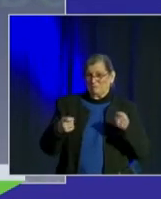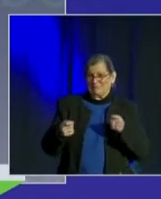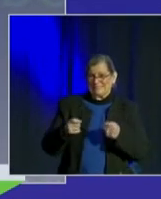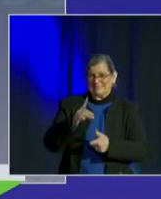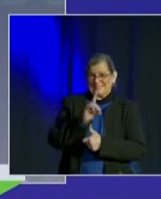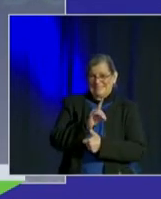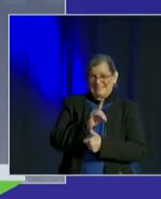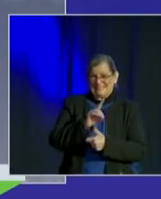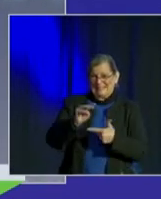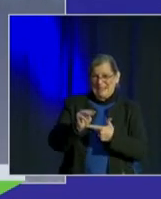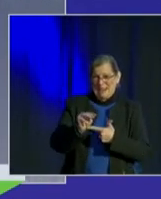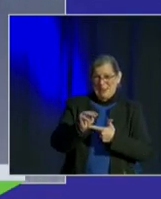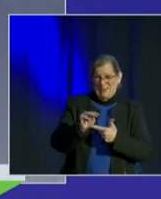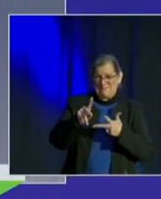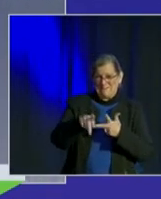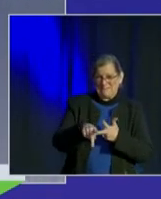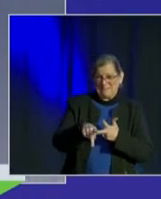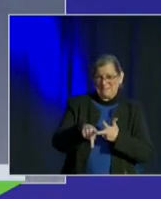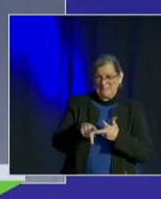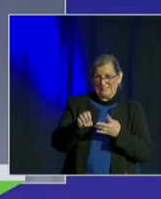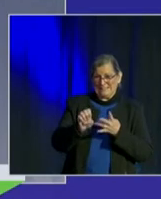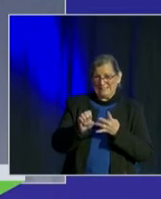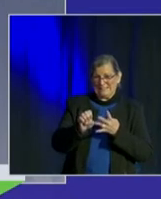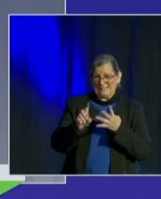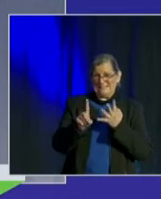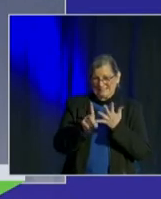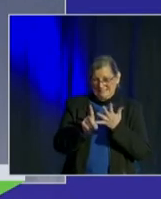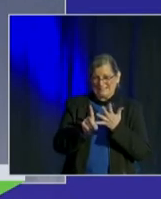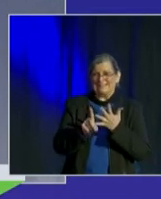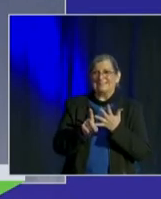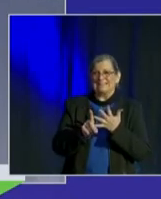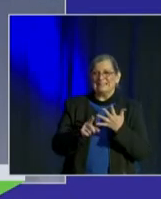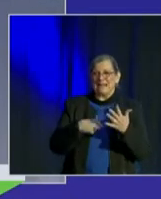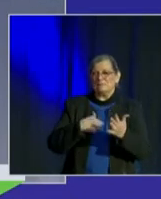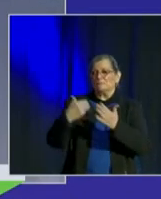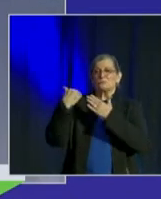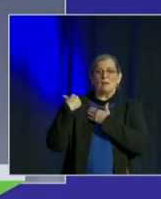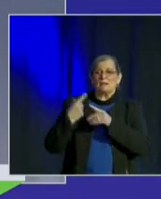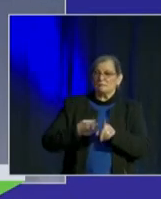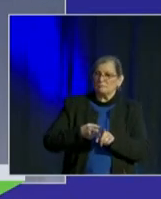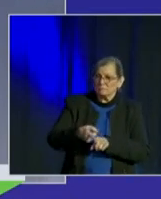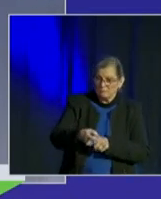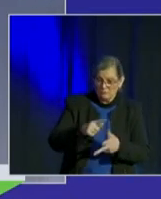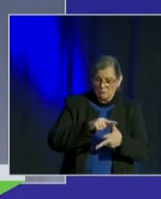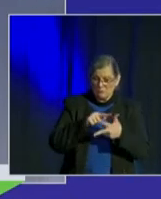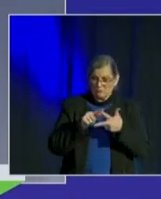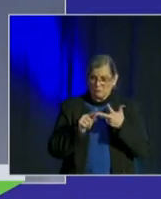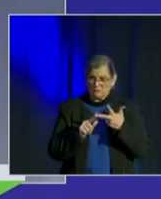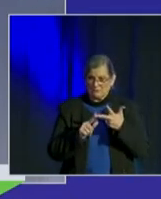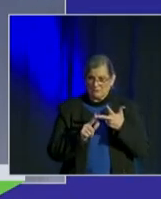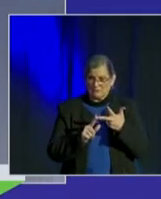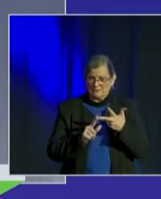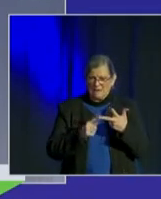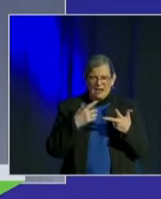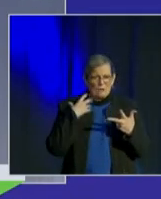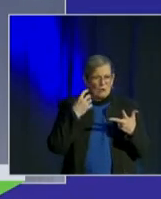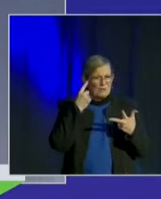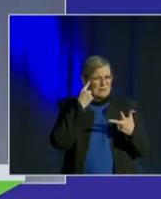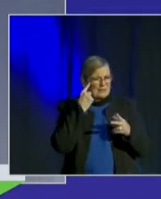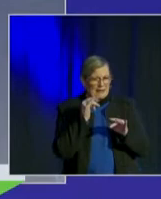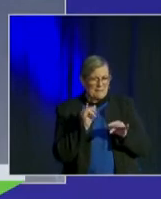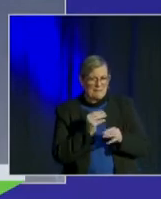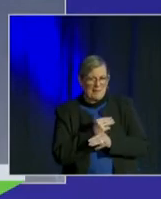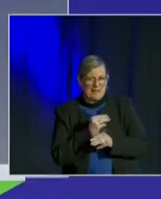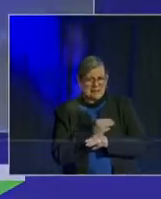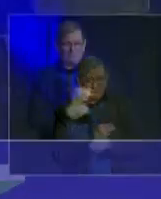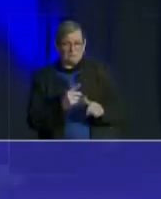jobs, creating affordable housing, and increasing our tax revenue. So if you think about this as a math equation, creating jobs